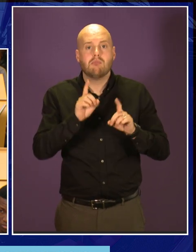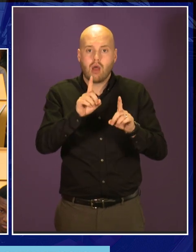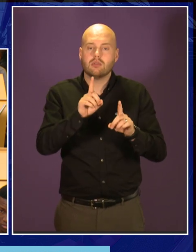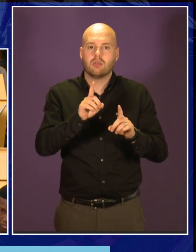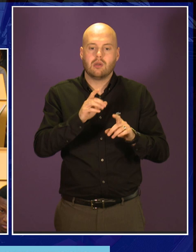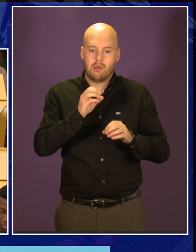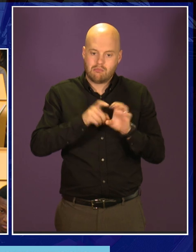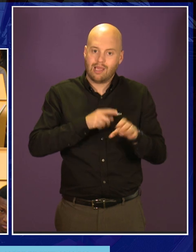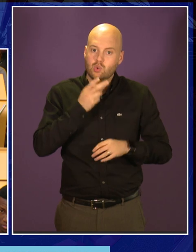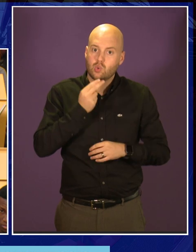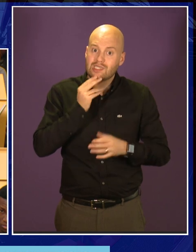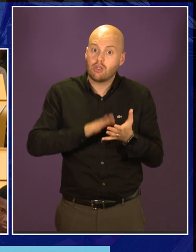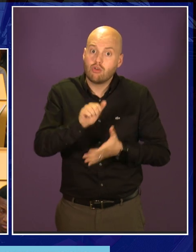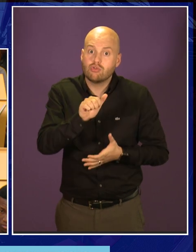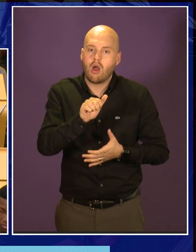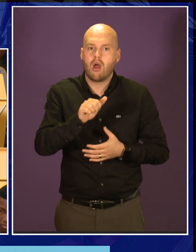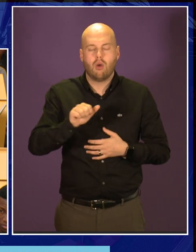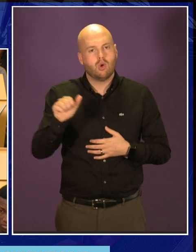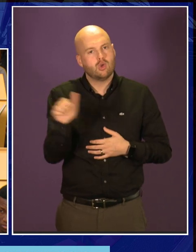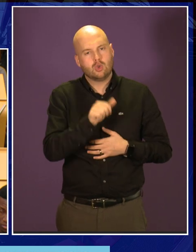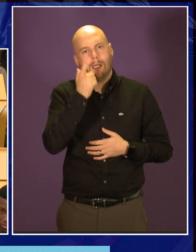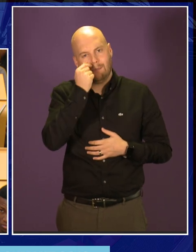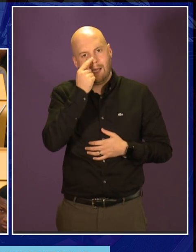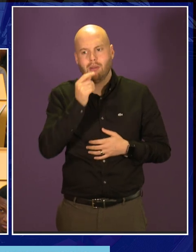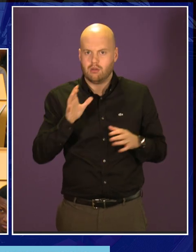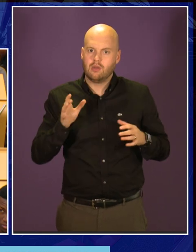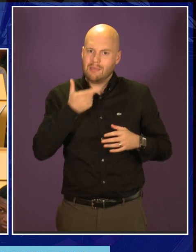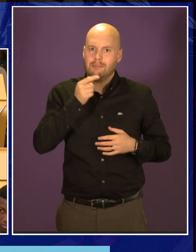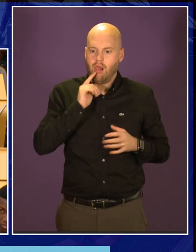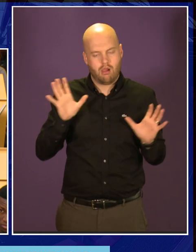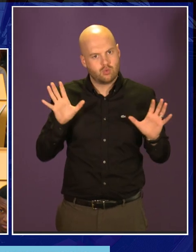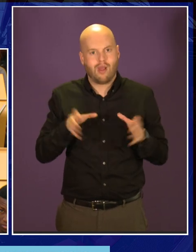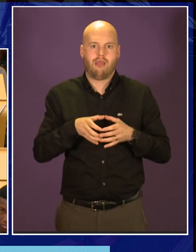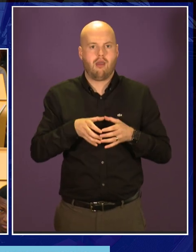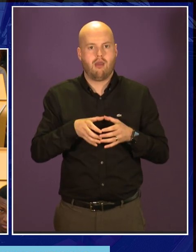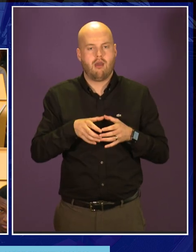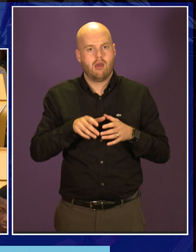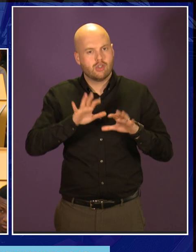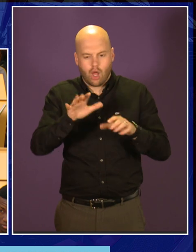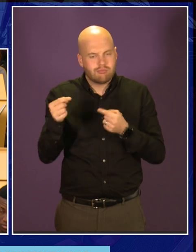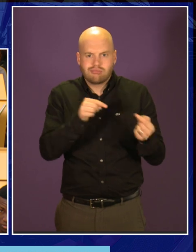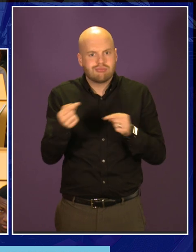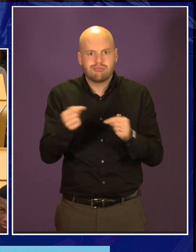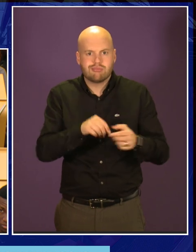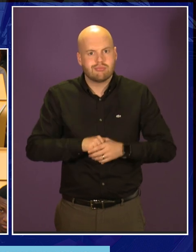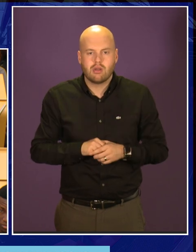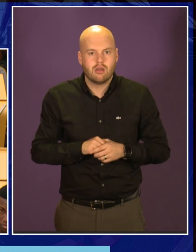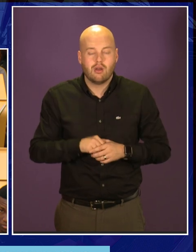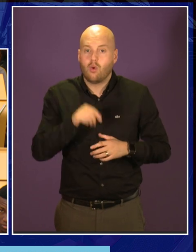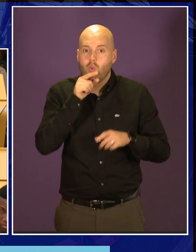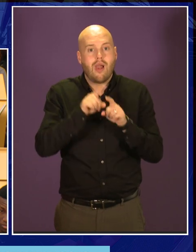culture, we should be able to bring people closer together, not only about the economic gains. A country like United States of